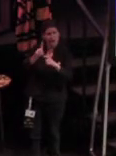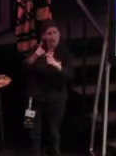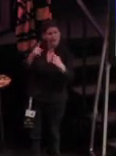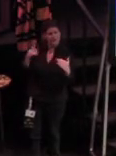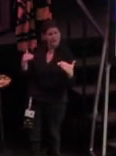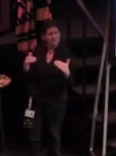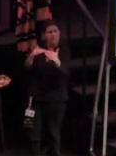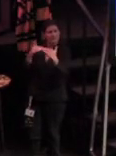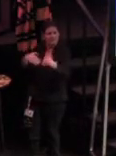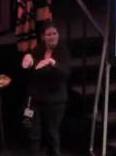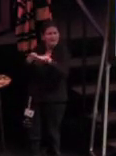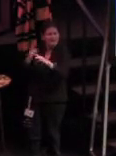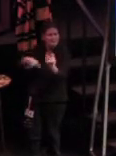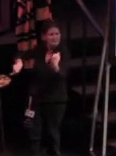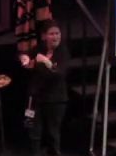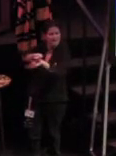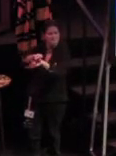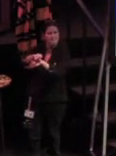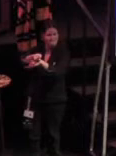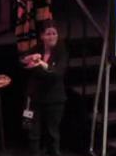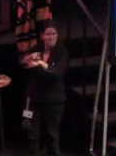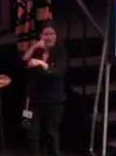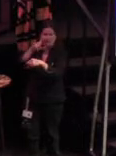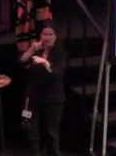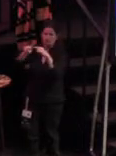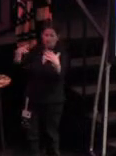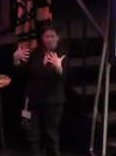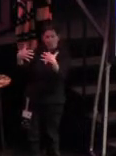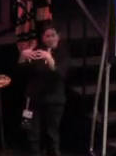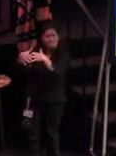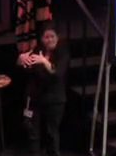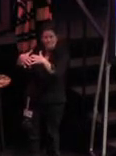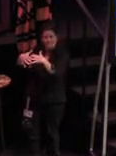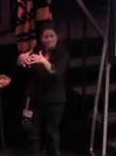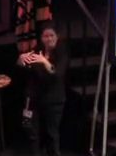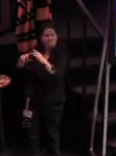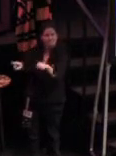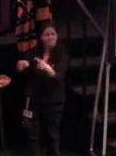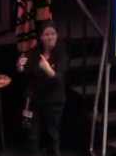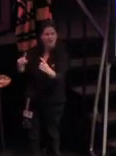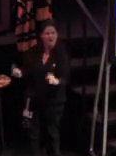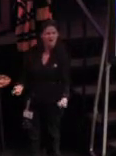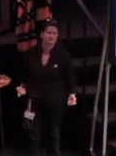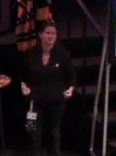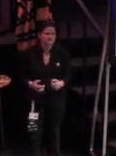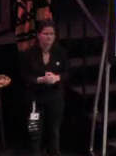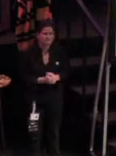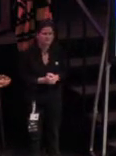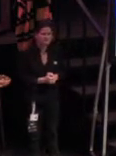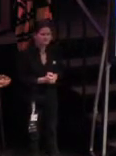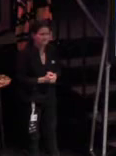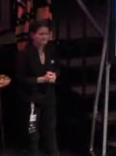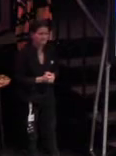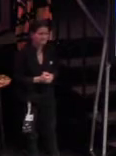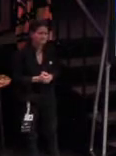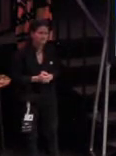that moment, it was a real sharp reminder of who I was and how inadequate I was in to do this job. And so that was